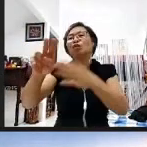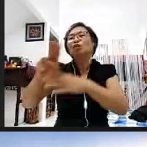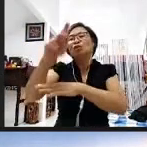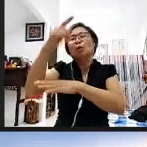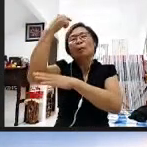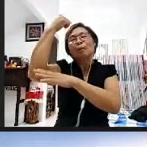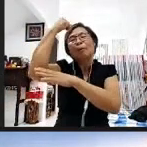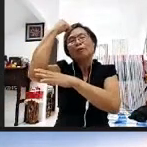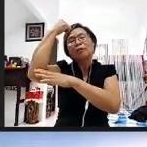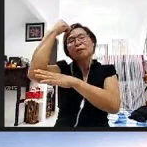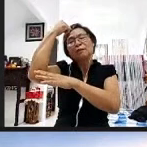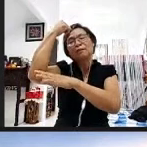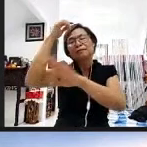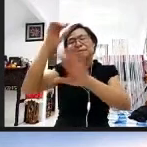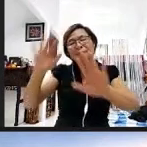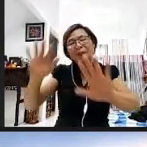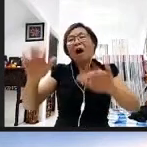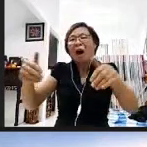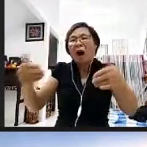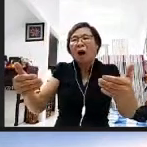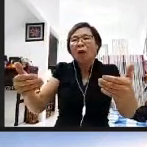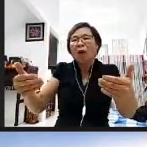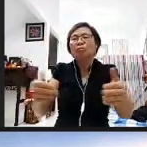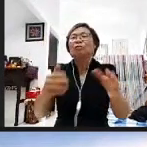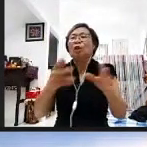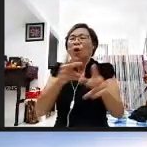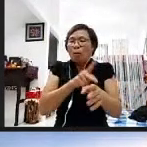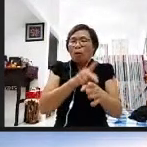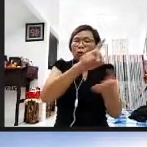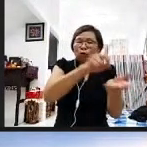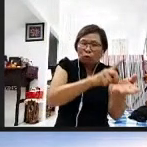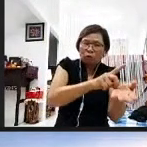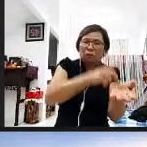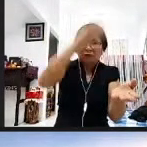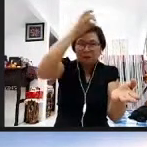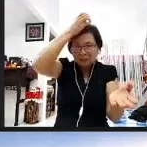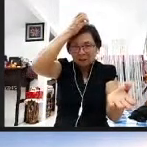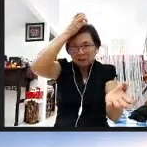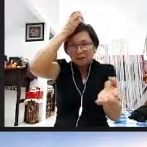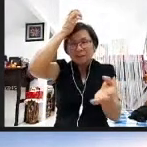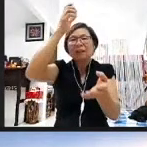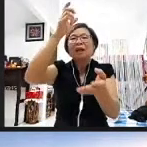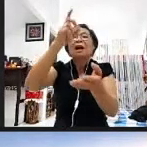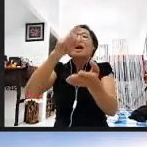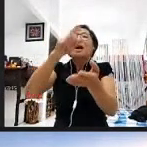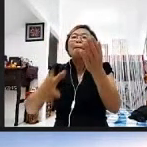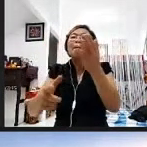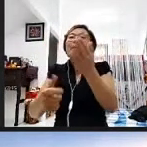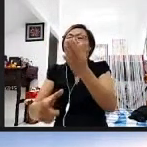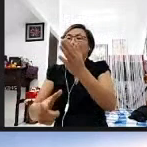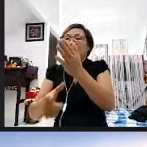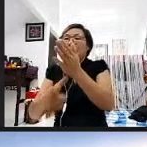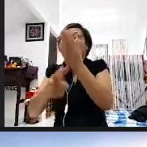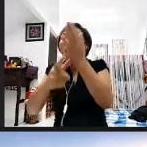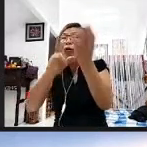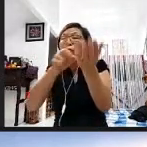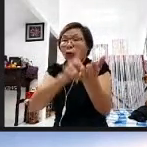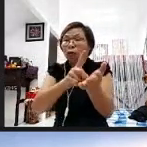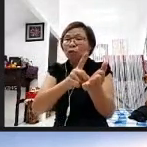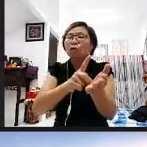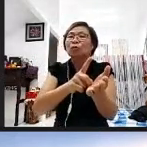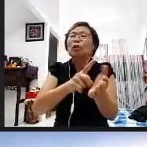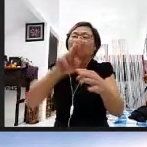mindfulness on how healthcare professionals, doctors, nurses, medical assistants, they can use mindfulness in a busy hospital